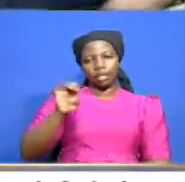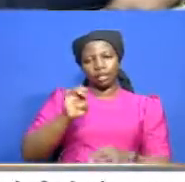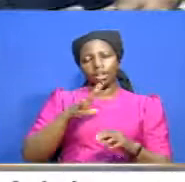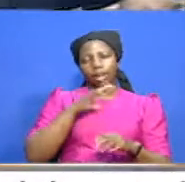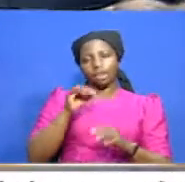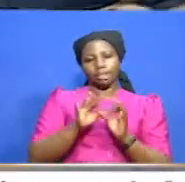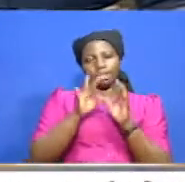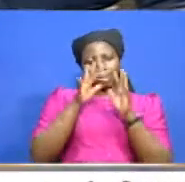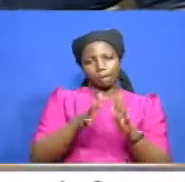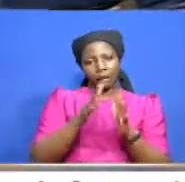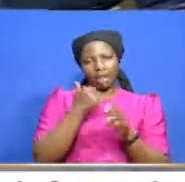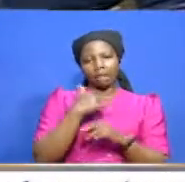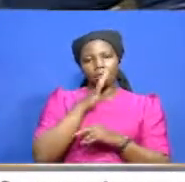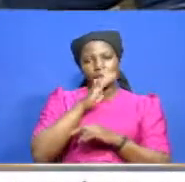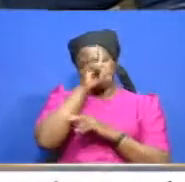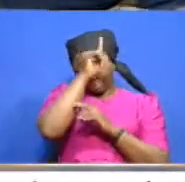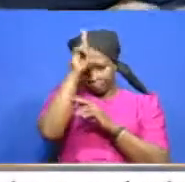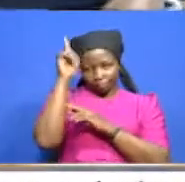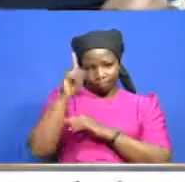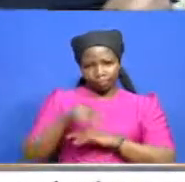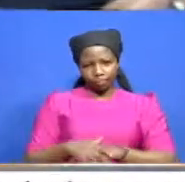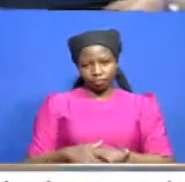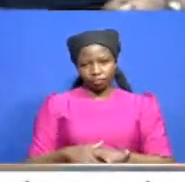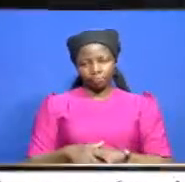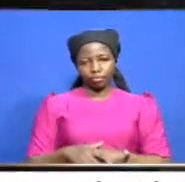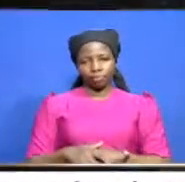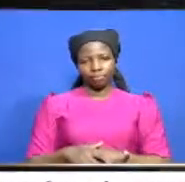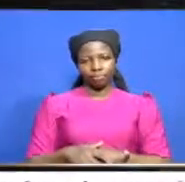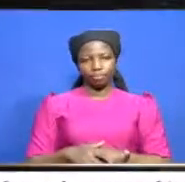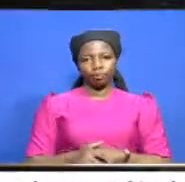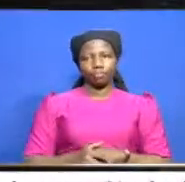language interpreter has been Lucy Maura.